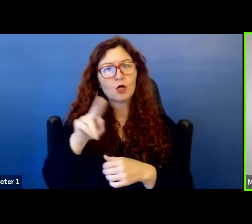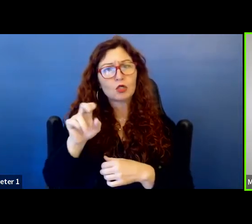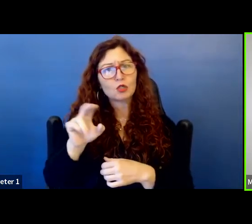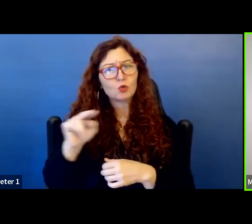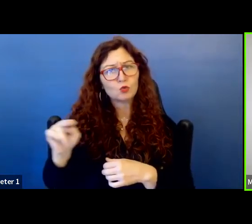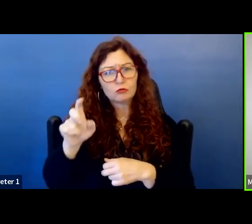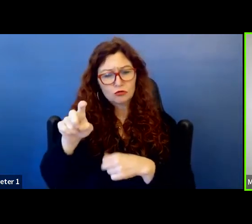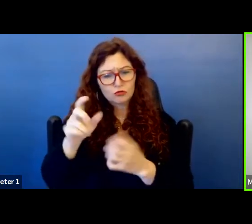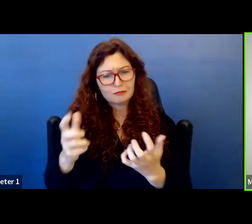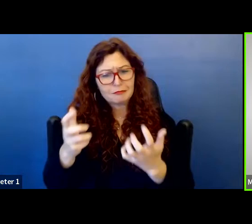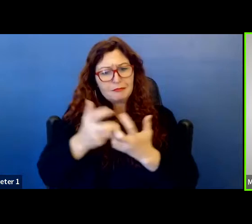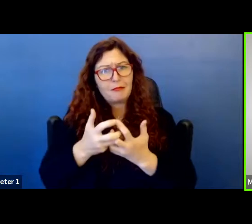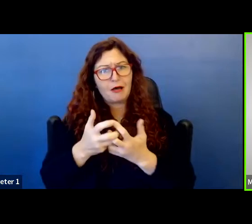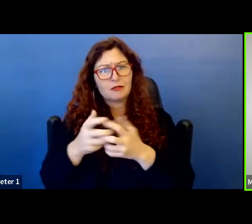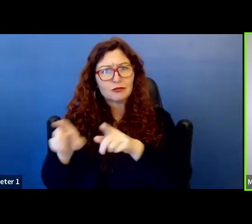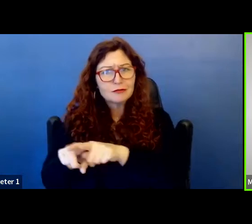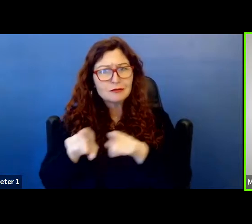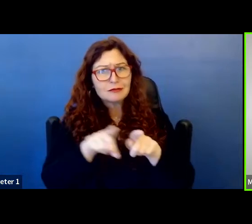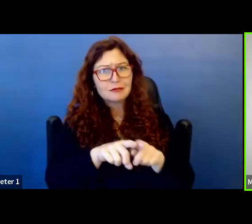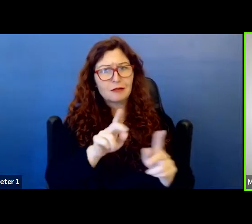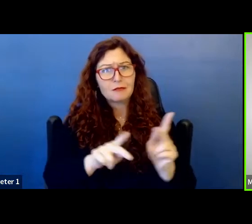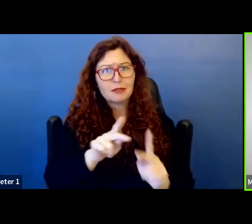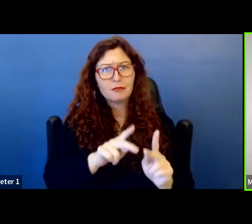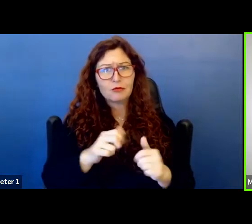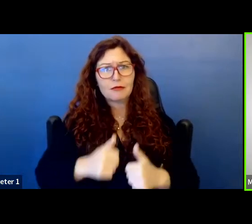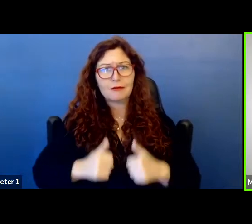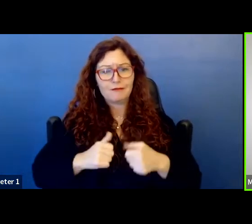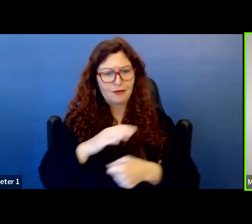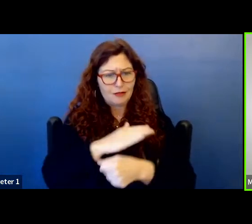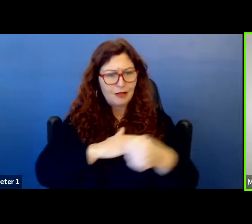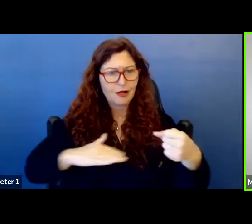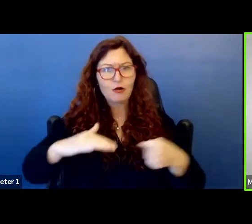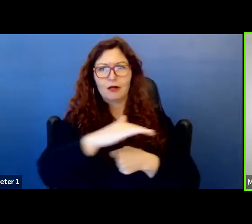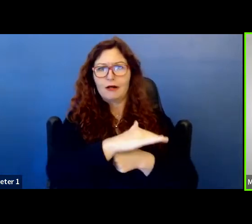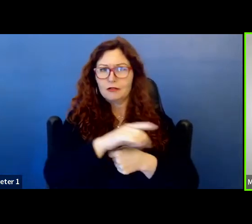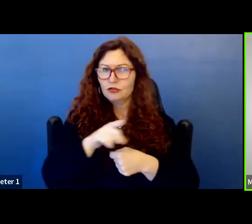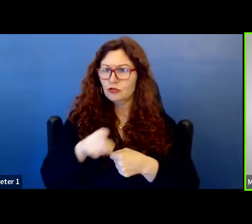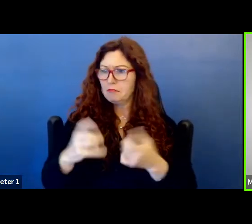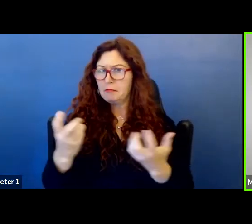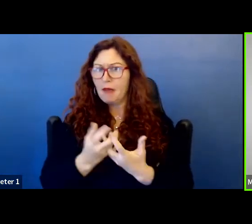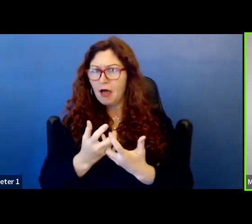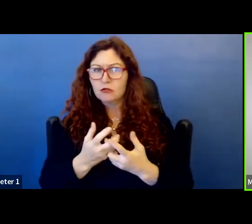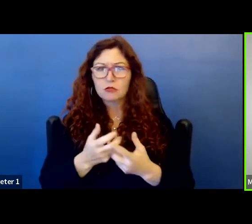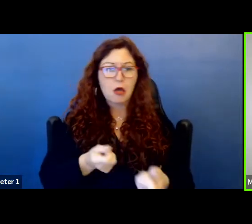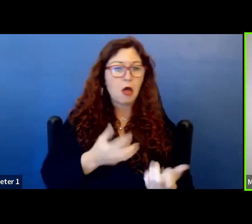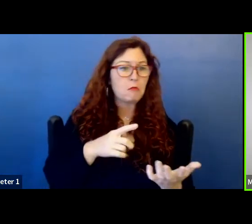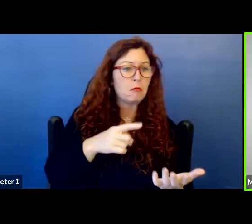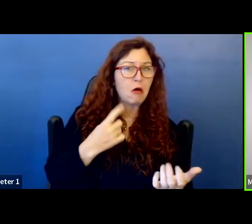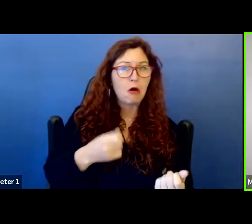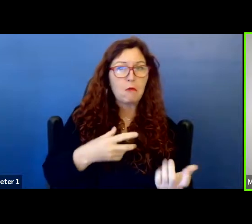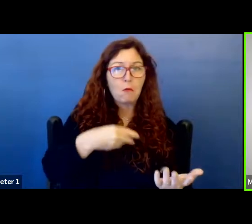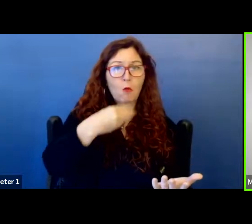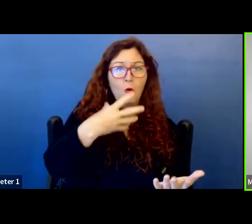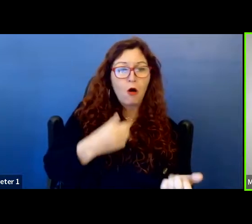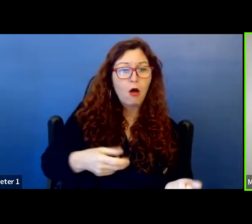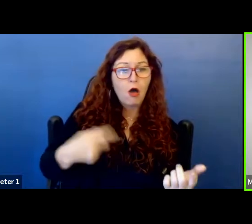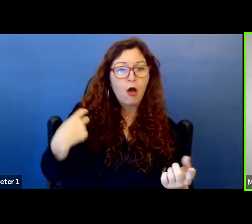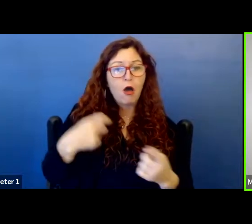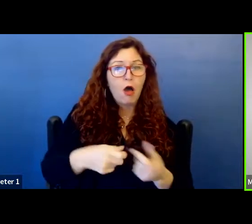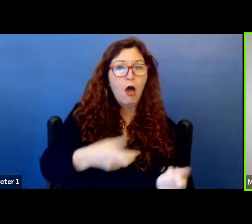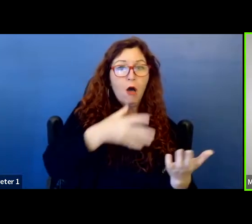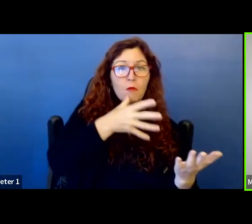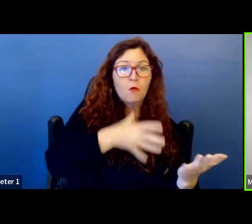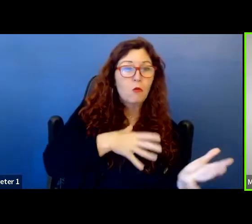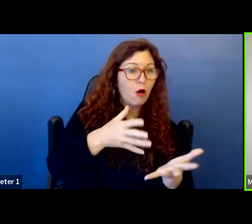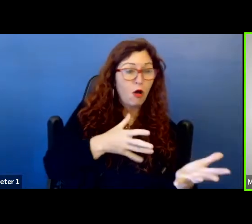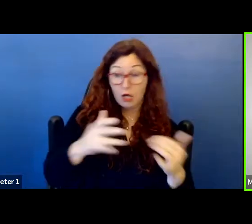live and work and that's exactly what we are working to achieve the unionized construction sector recruits a high percentage of apprentices who